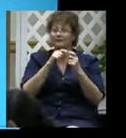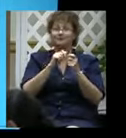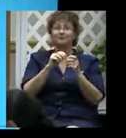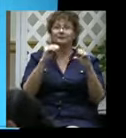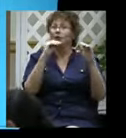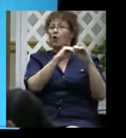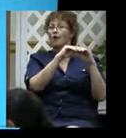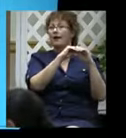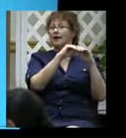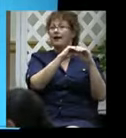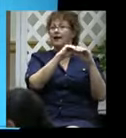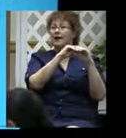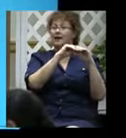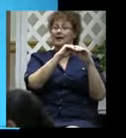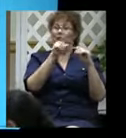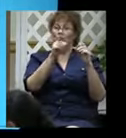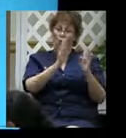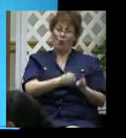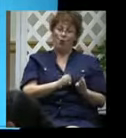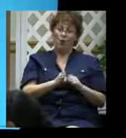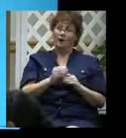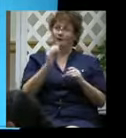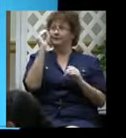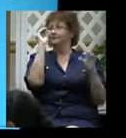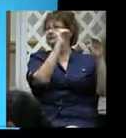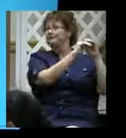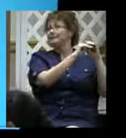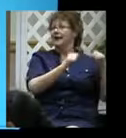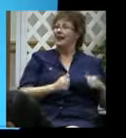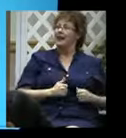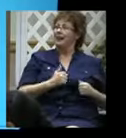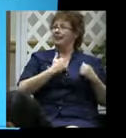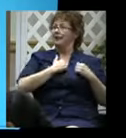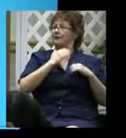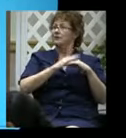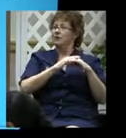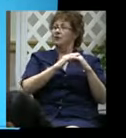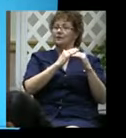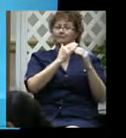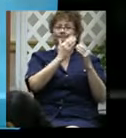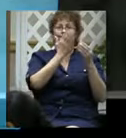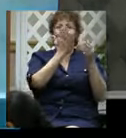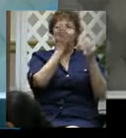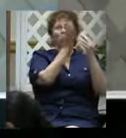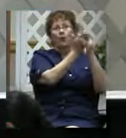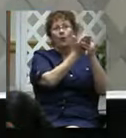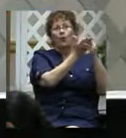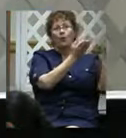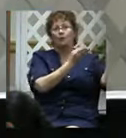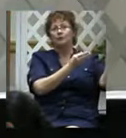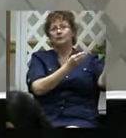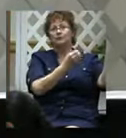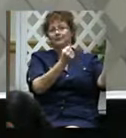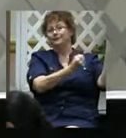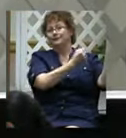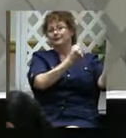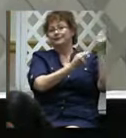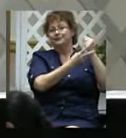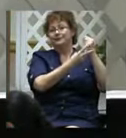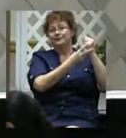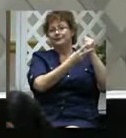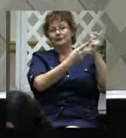Archiving, if you're organized in a way where you know where the translations live on a server or on a folder, you can go back and recycle the translations. You can go back